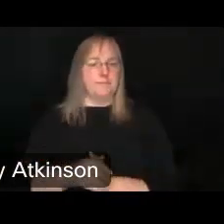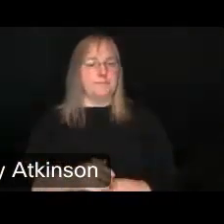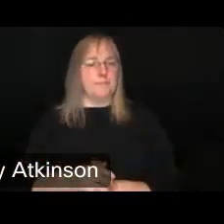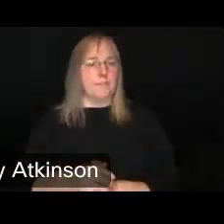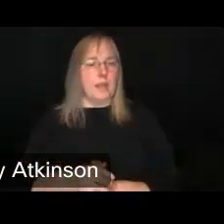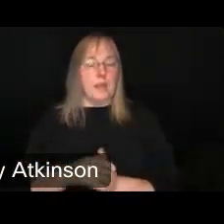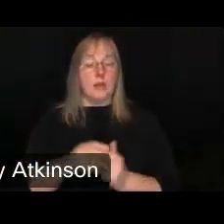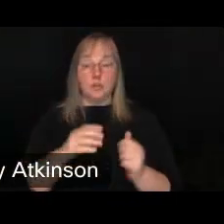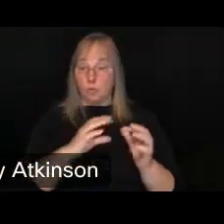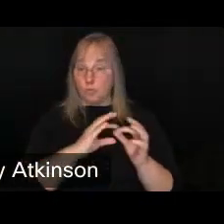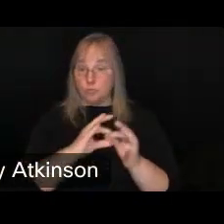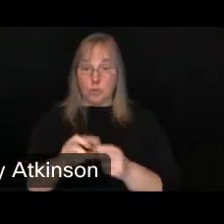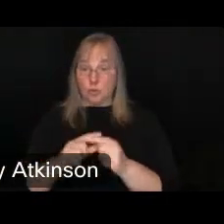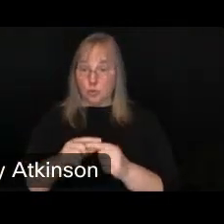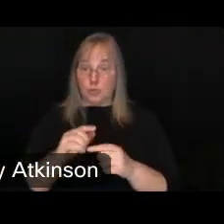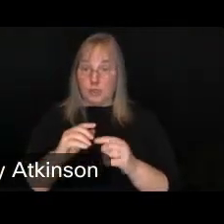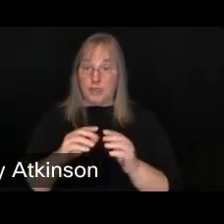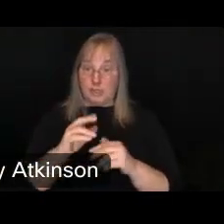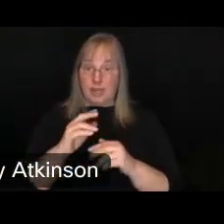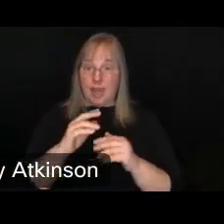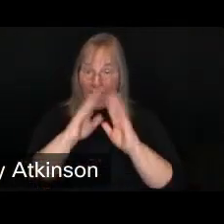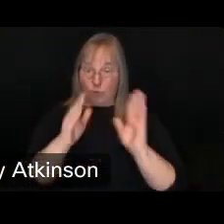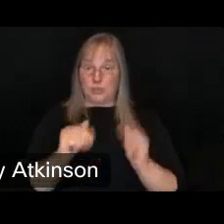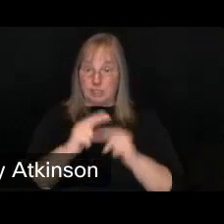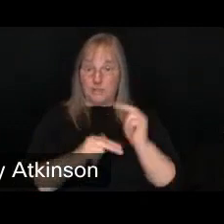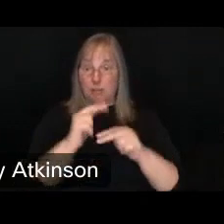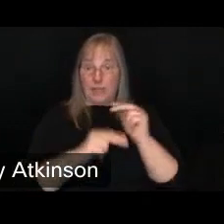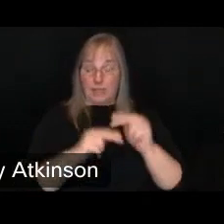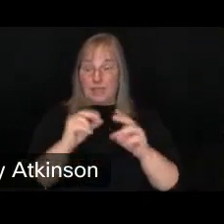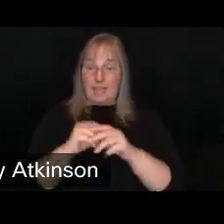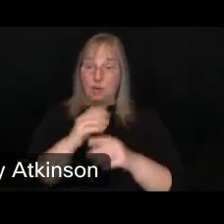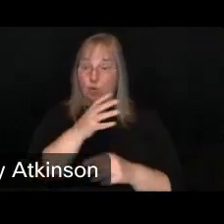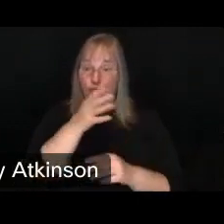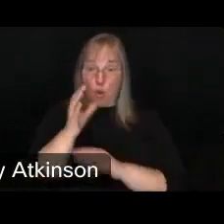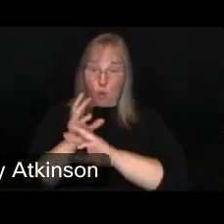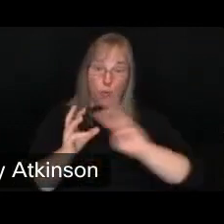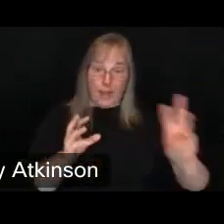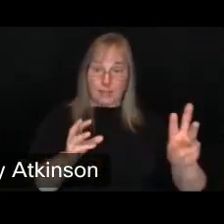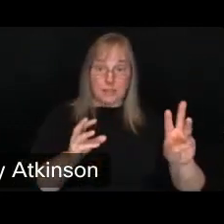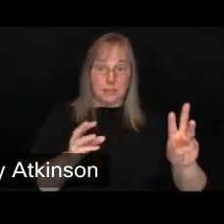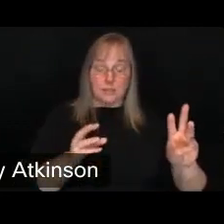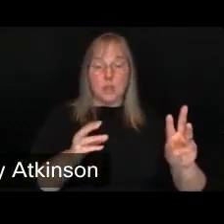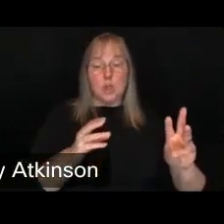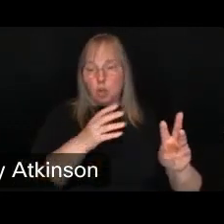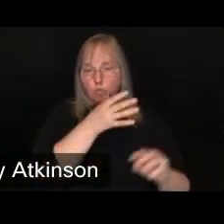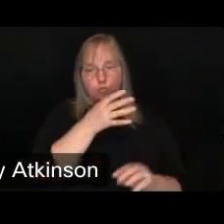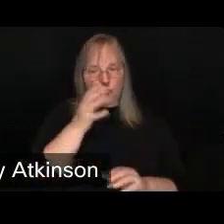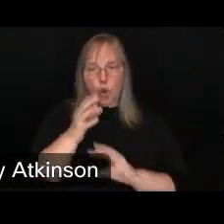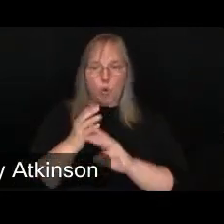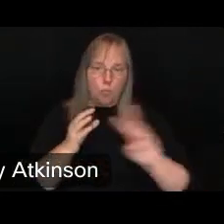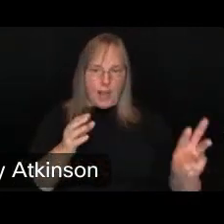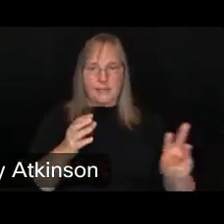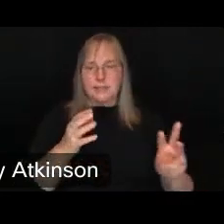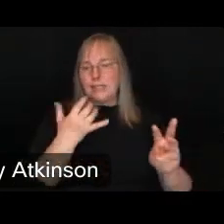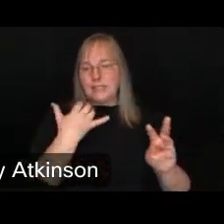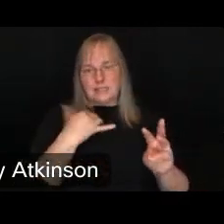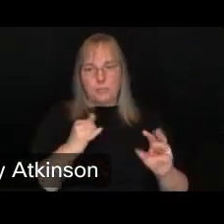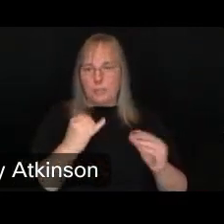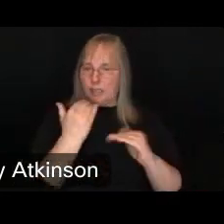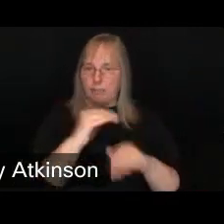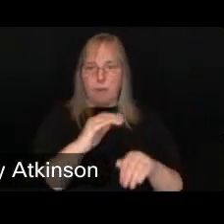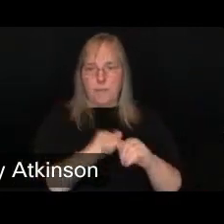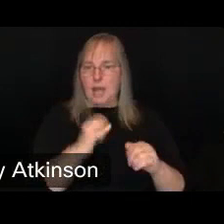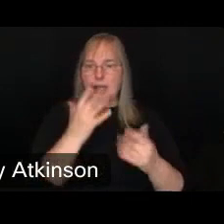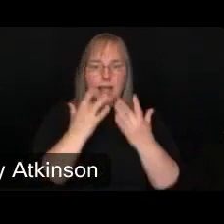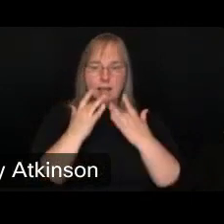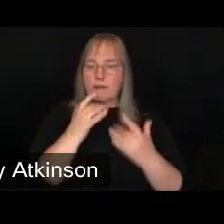pertains to development, housing development, residential development in the Rural West, so the Rural West will still be constrained by a lack of public water and sewer. The Rural West is